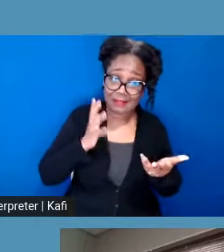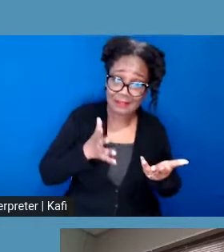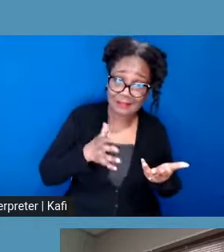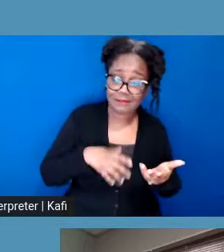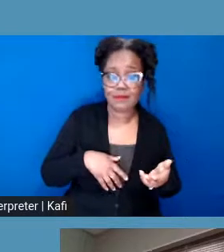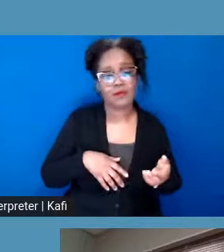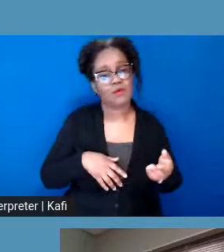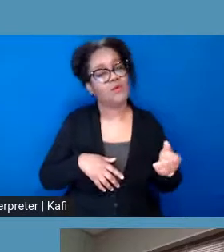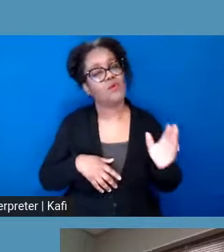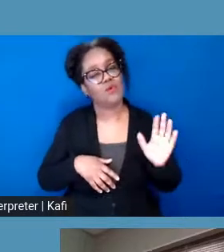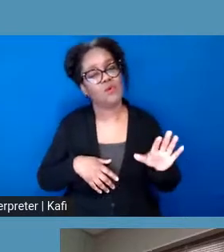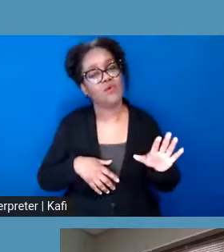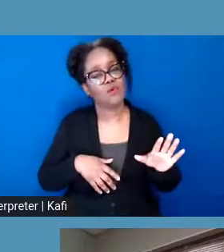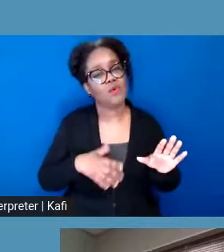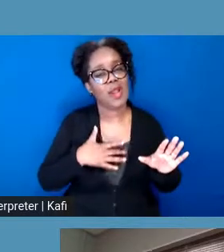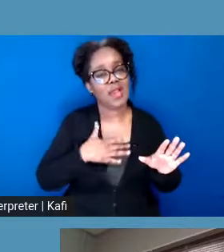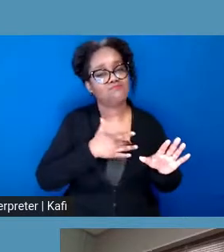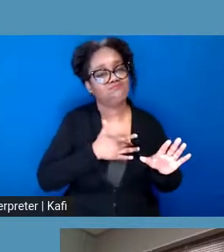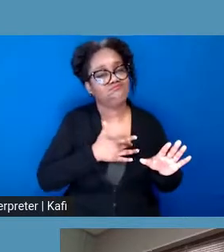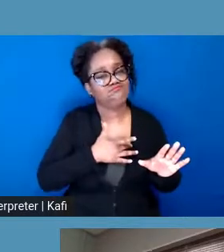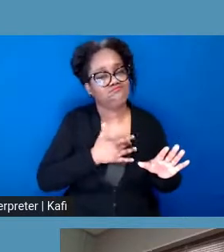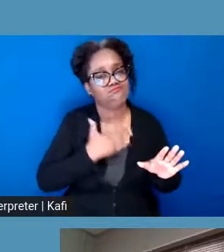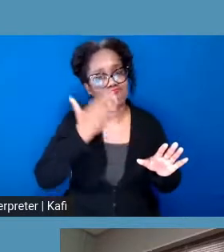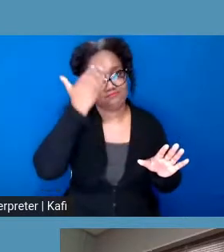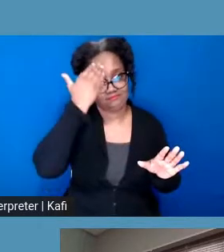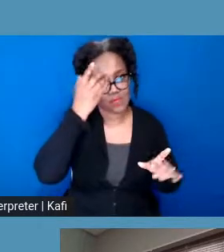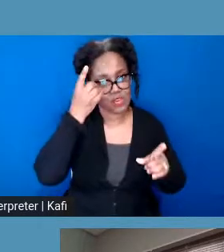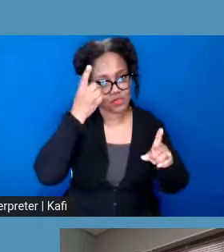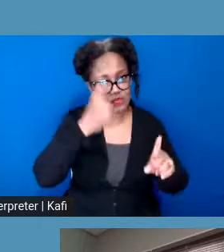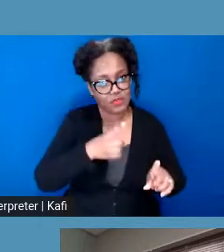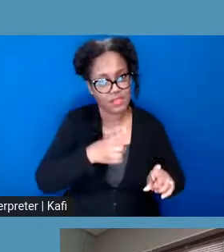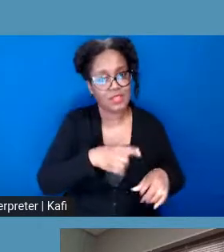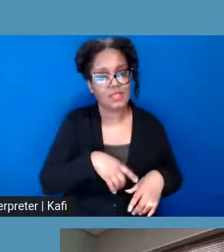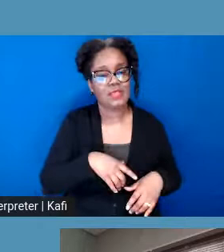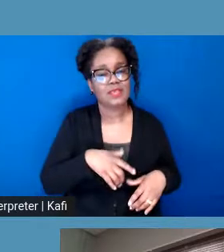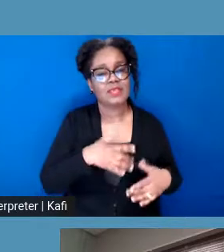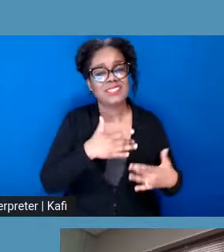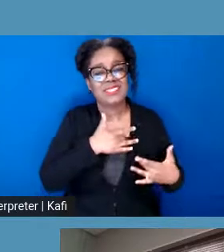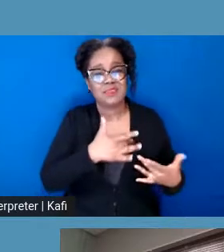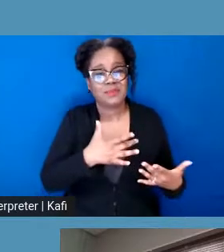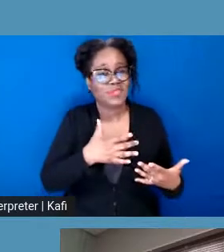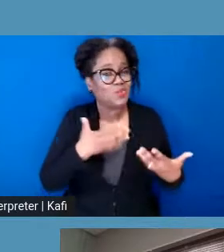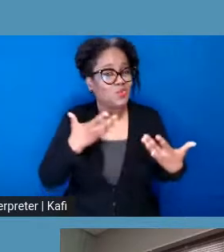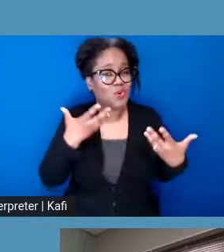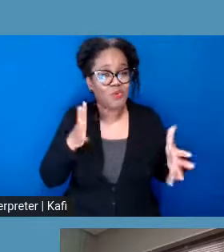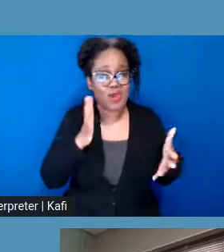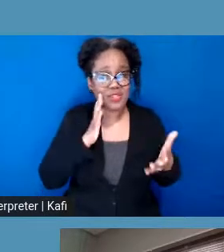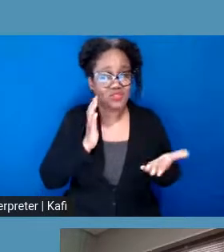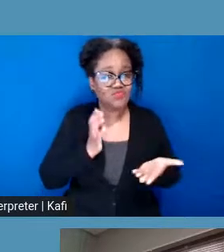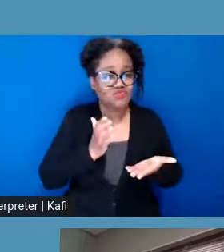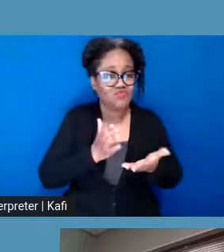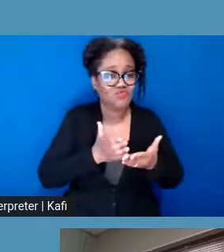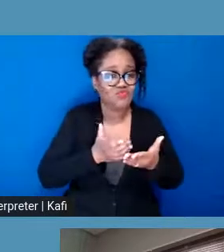glazing, and generally I don't think you want to take them out.